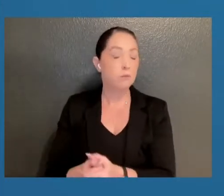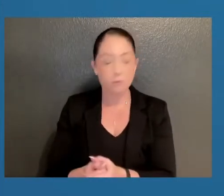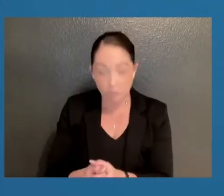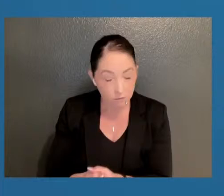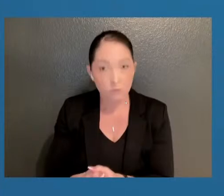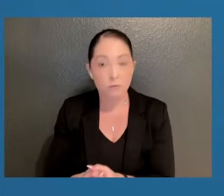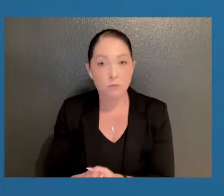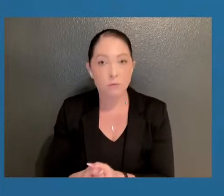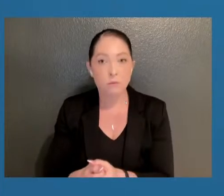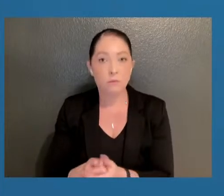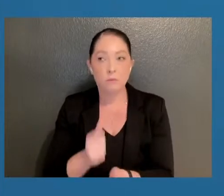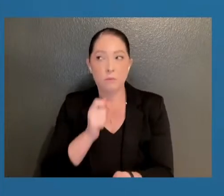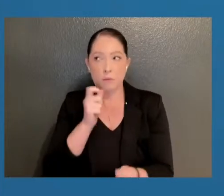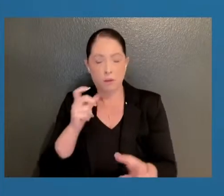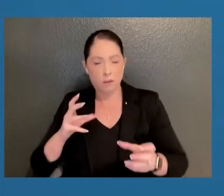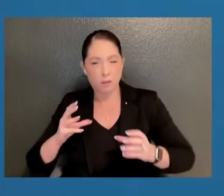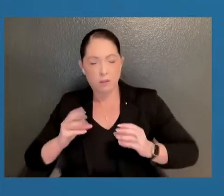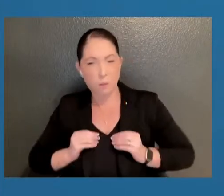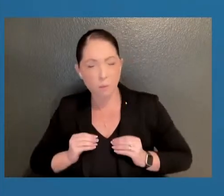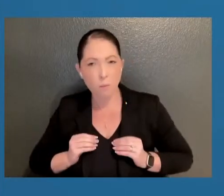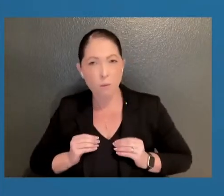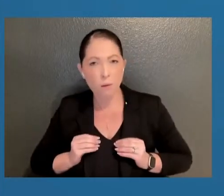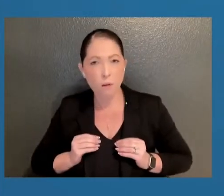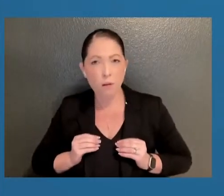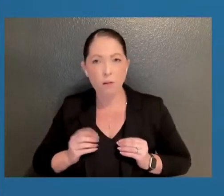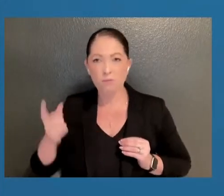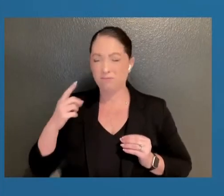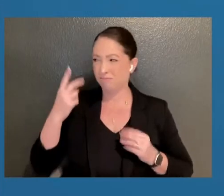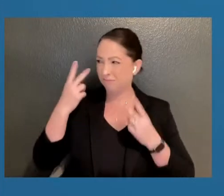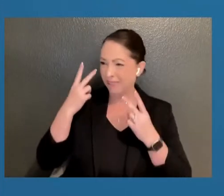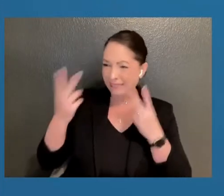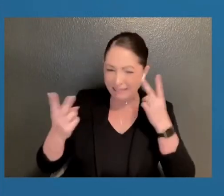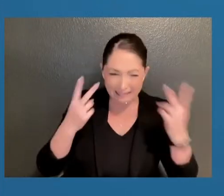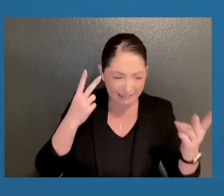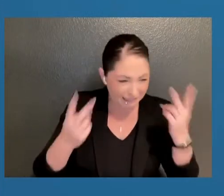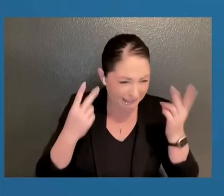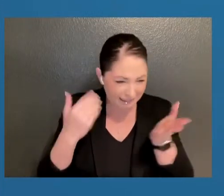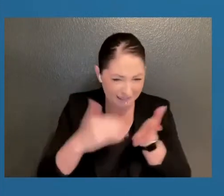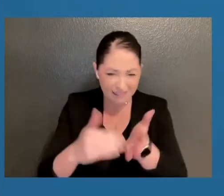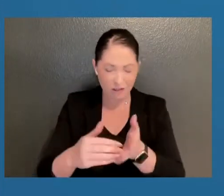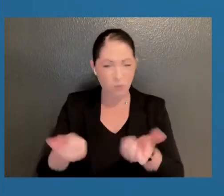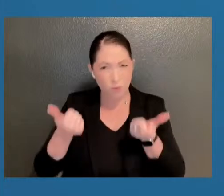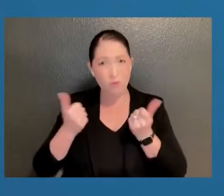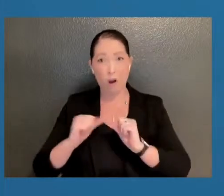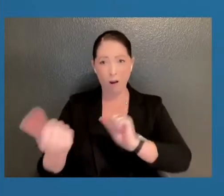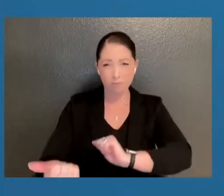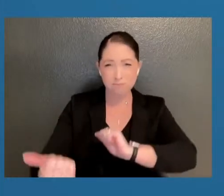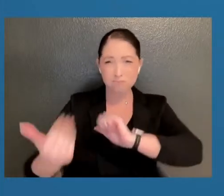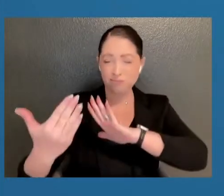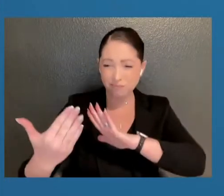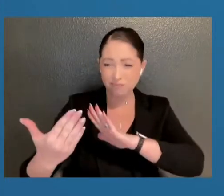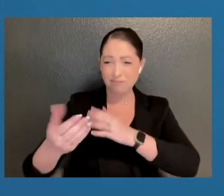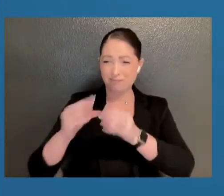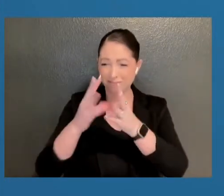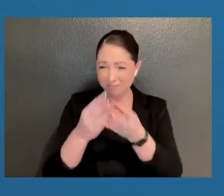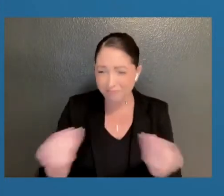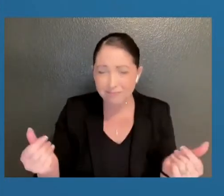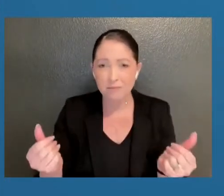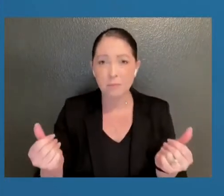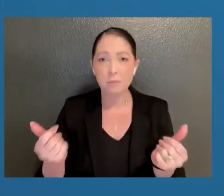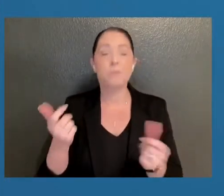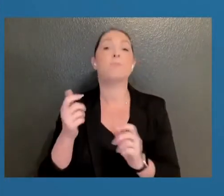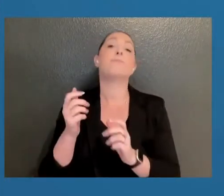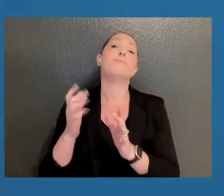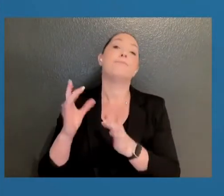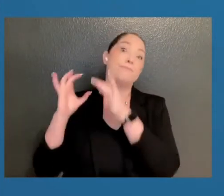unacceptable outcome that we've seen all over, and we're trying to address that. And it goes back to the discovery laws that were passed